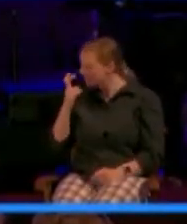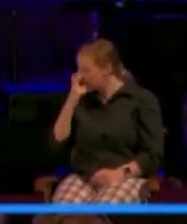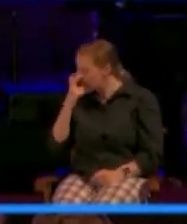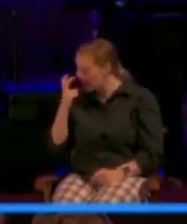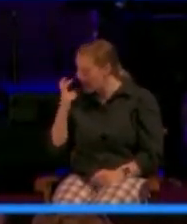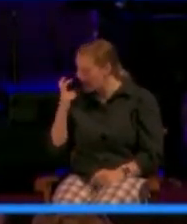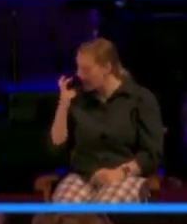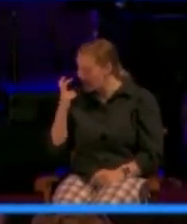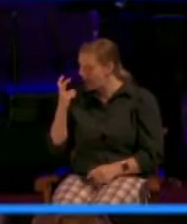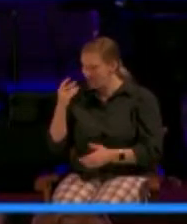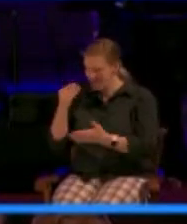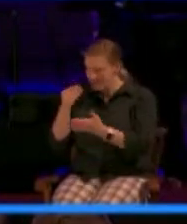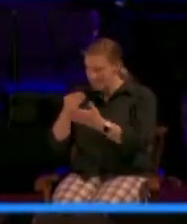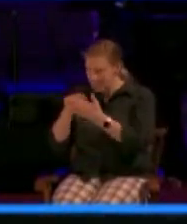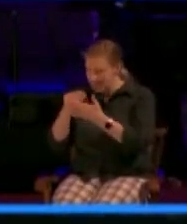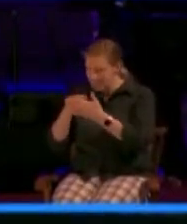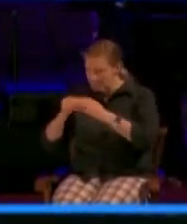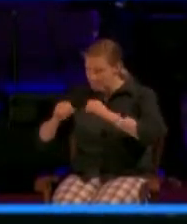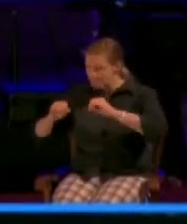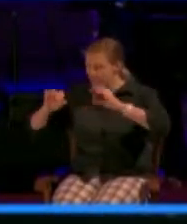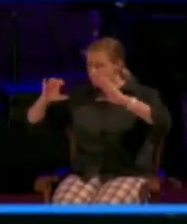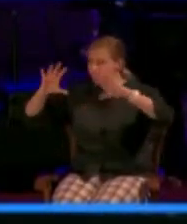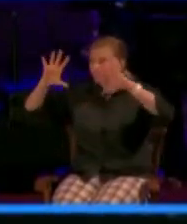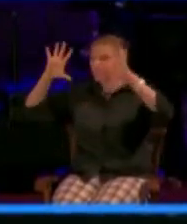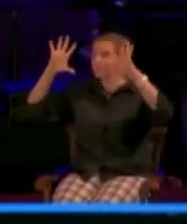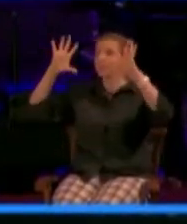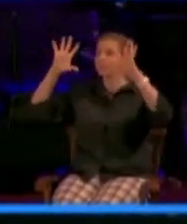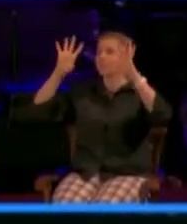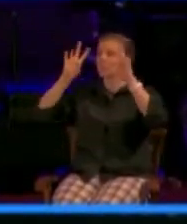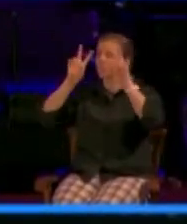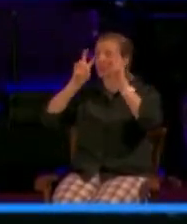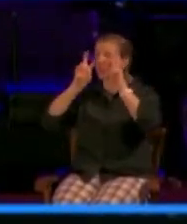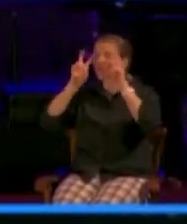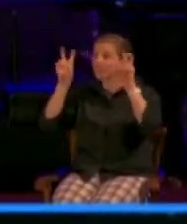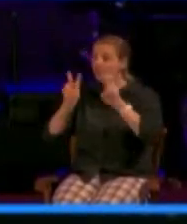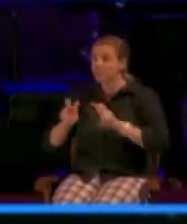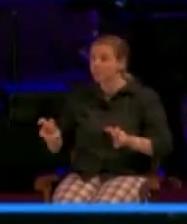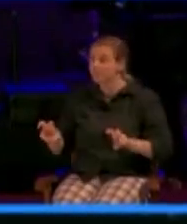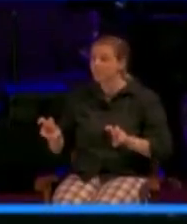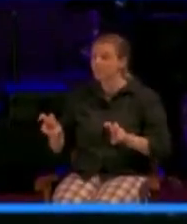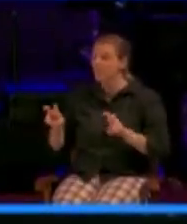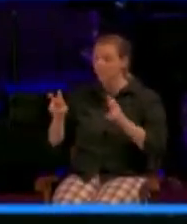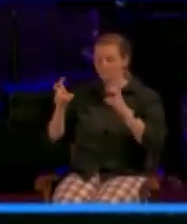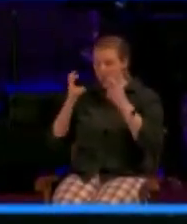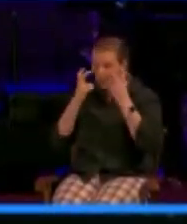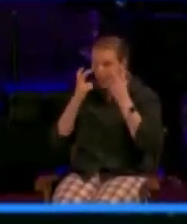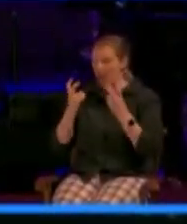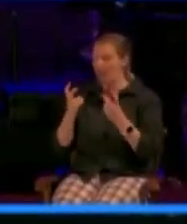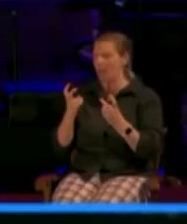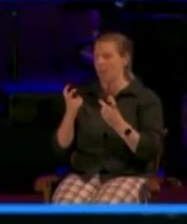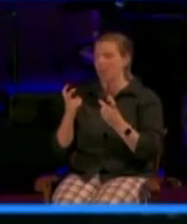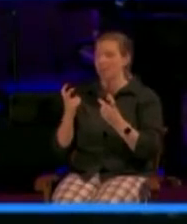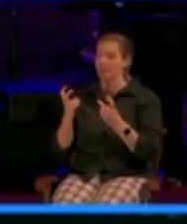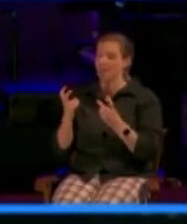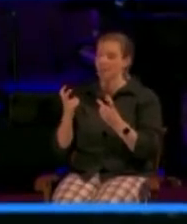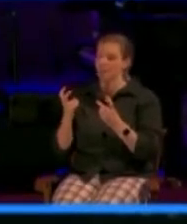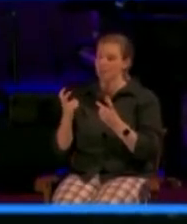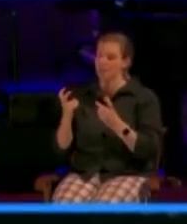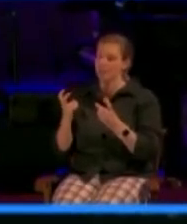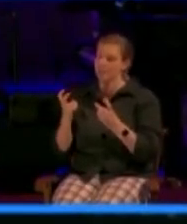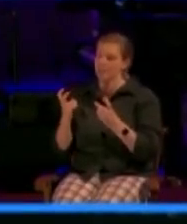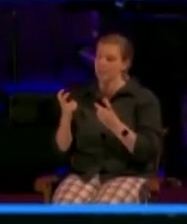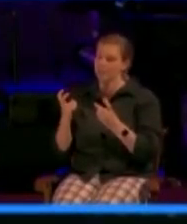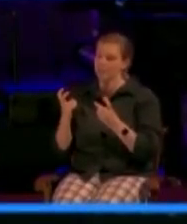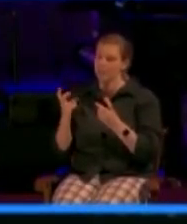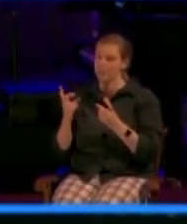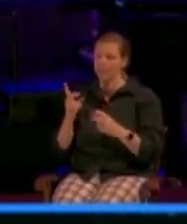this is what I want. And so, grievingly, sadly, he turns and he goes his way.